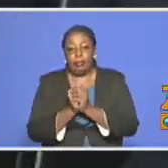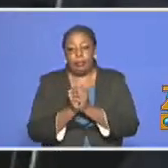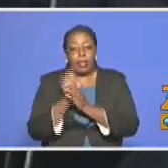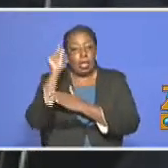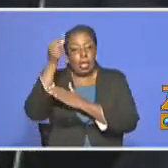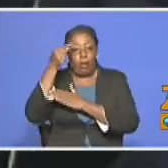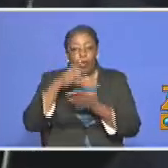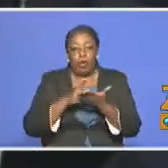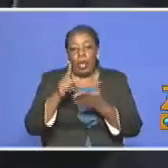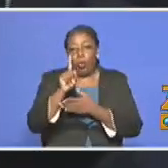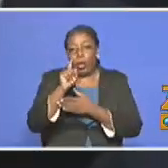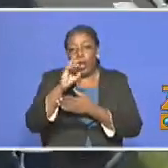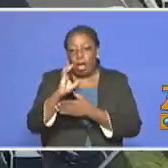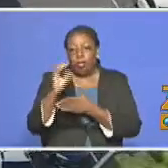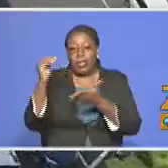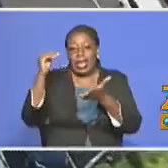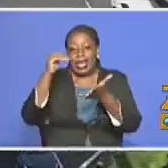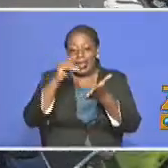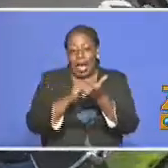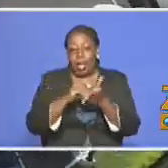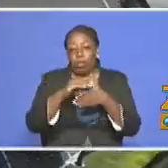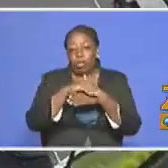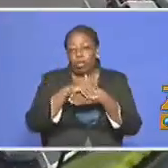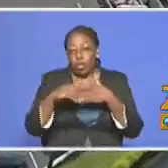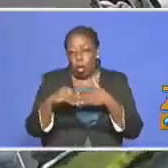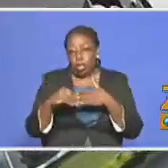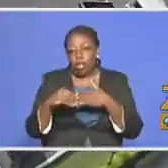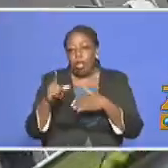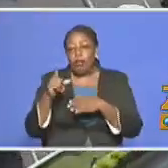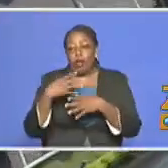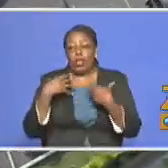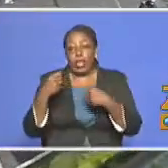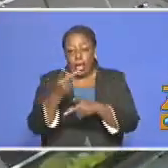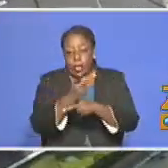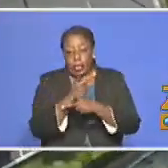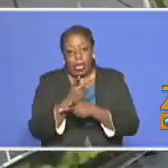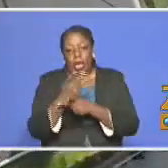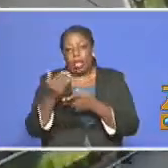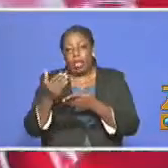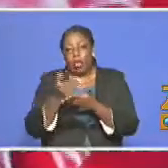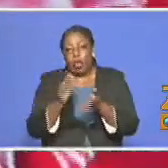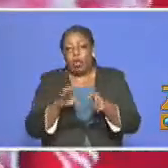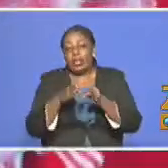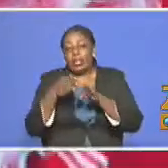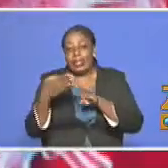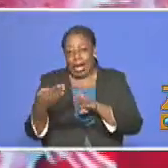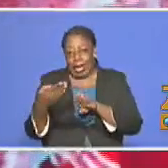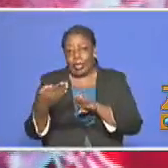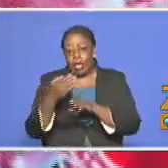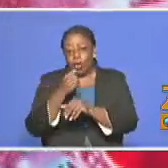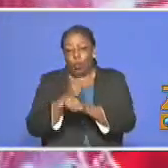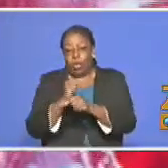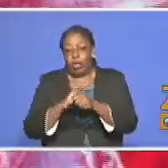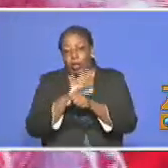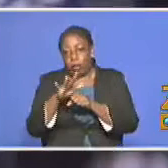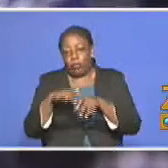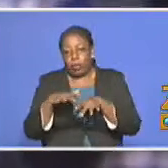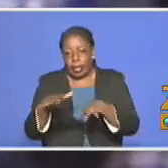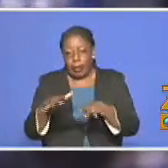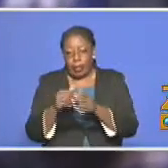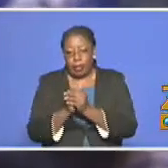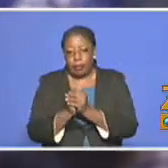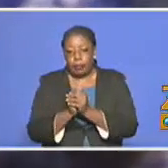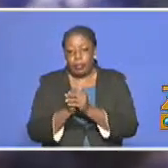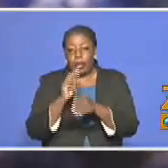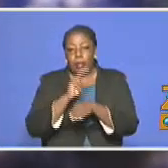pay out $100,000 each to the families of 4 healthcare workers who died while working on the front line of the country's COVID-19 fight.